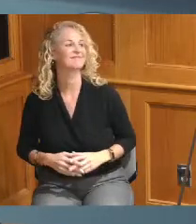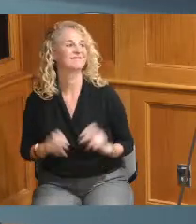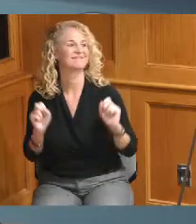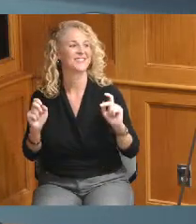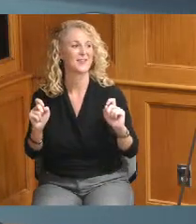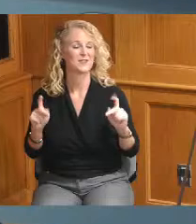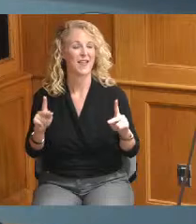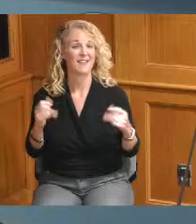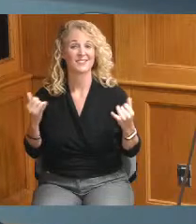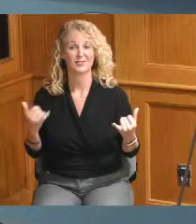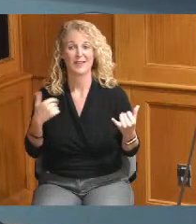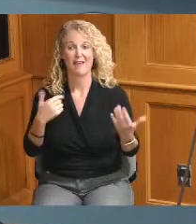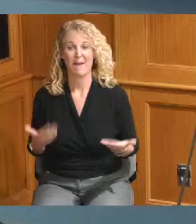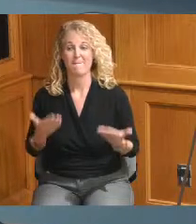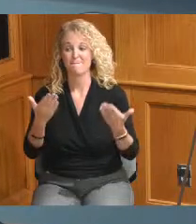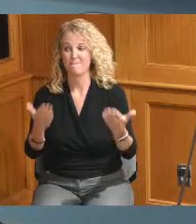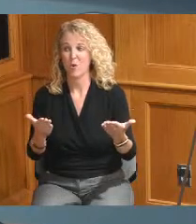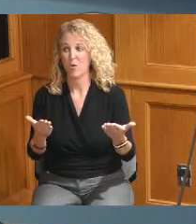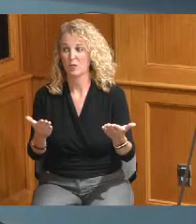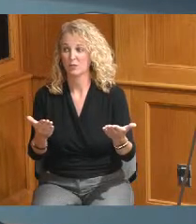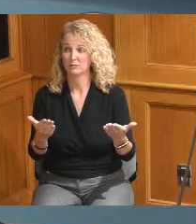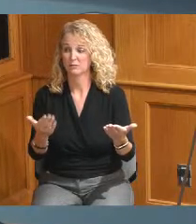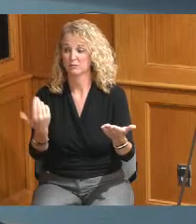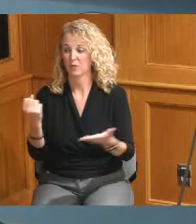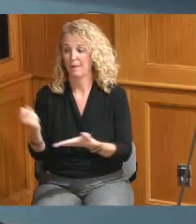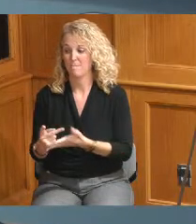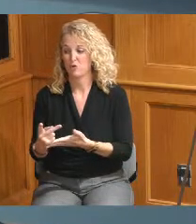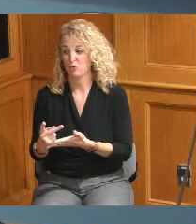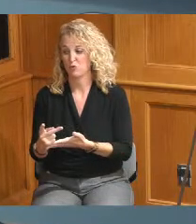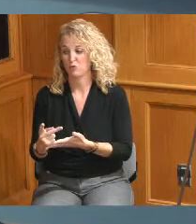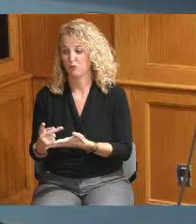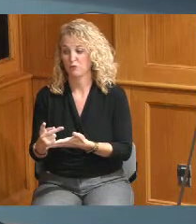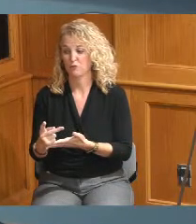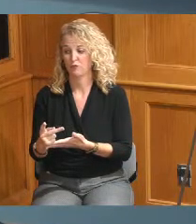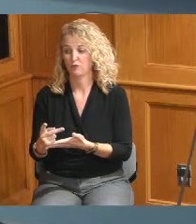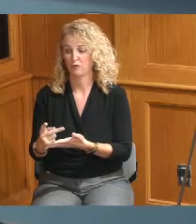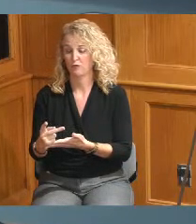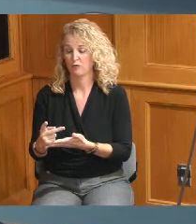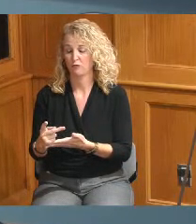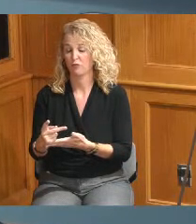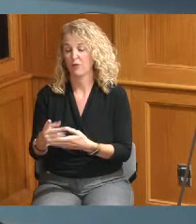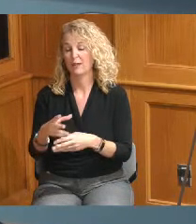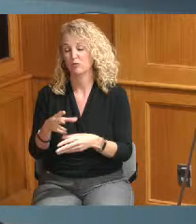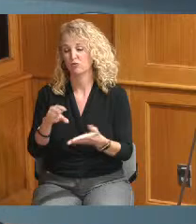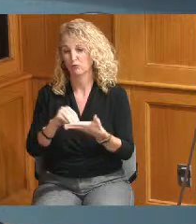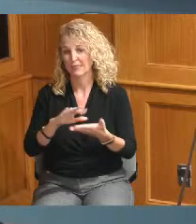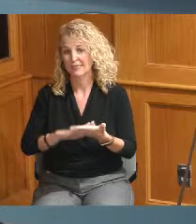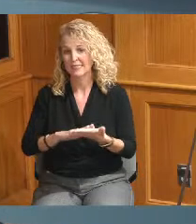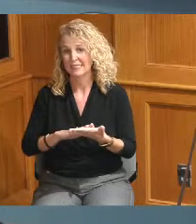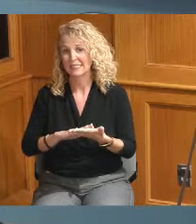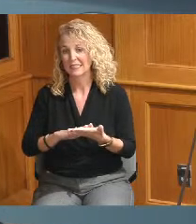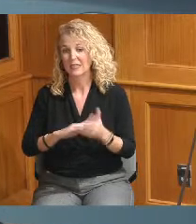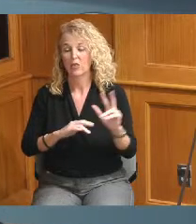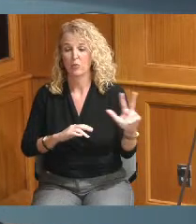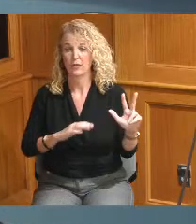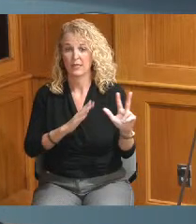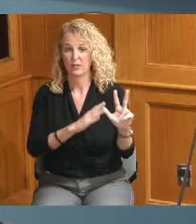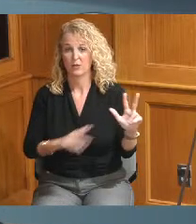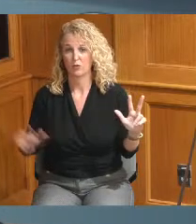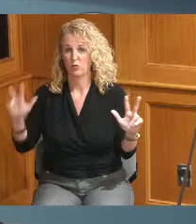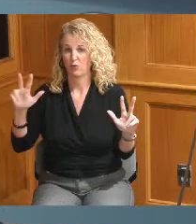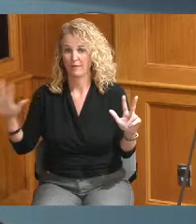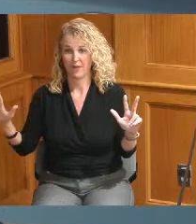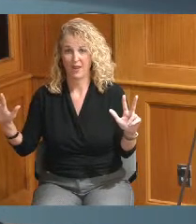All right, I am going to make a motion that we approve of or receive for the record item number 3 through